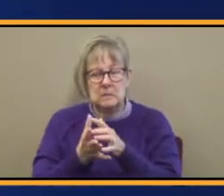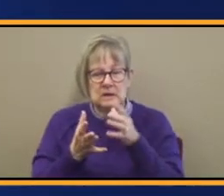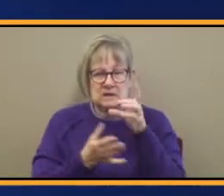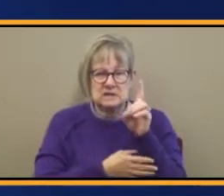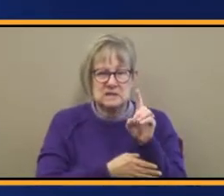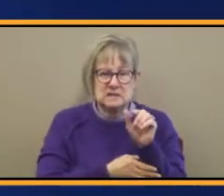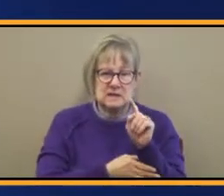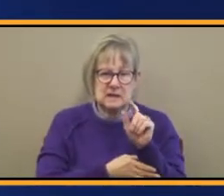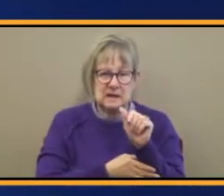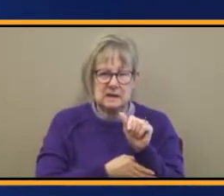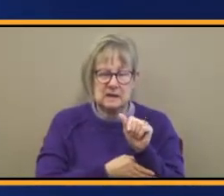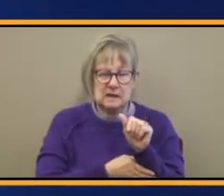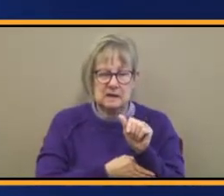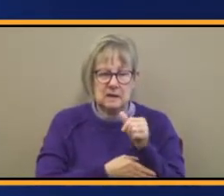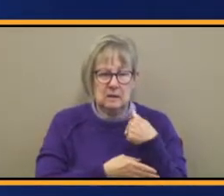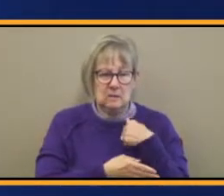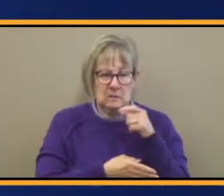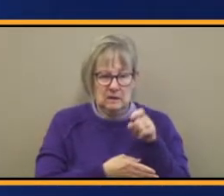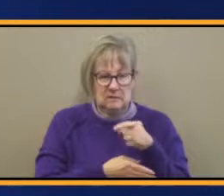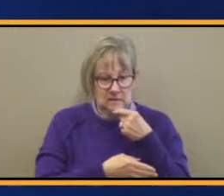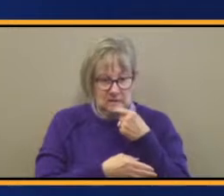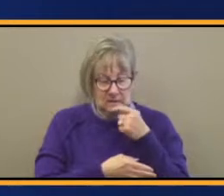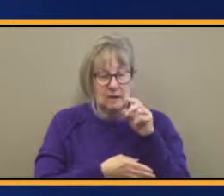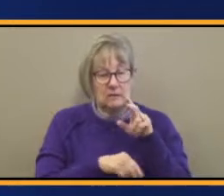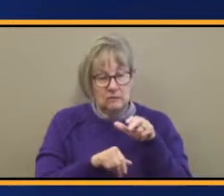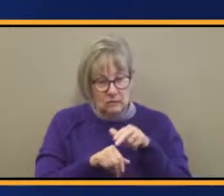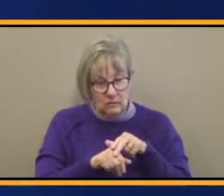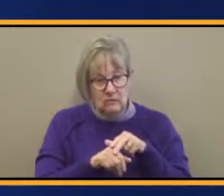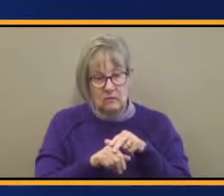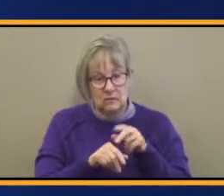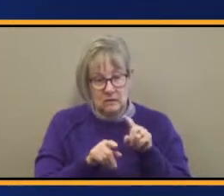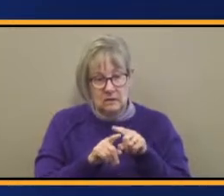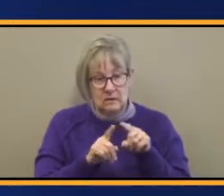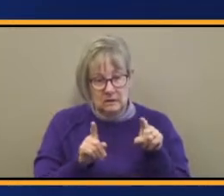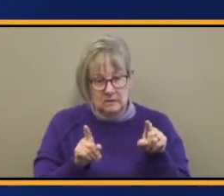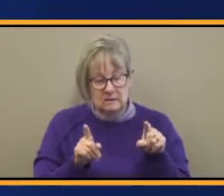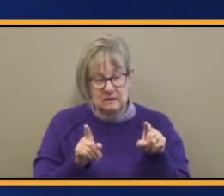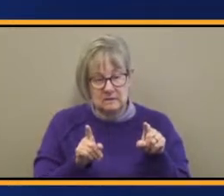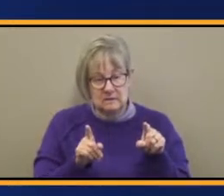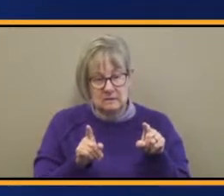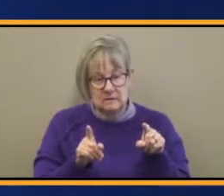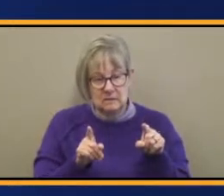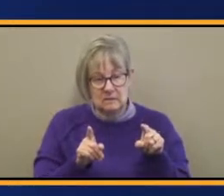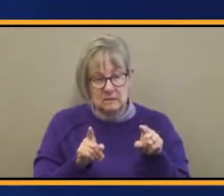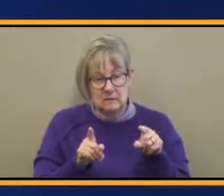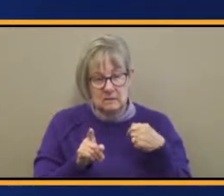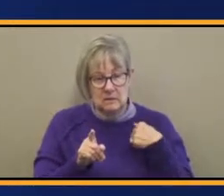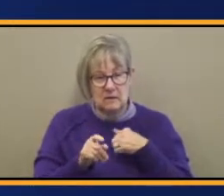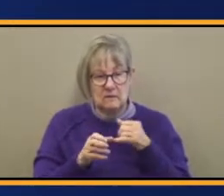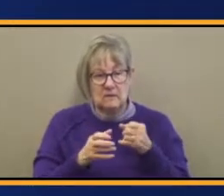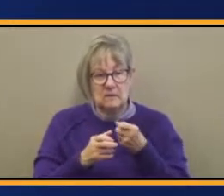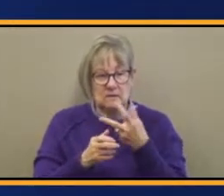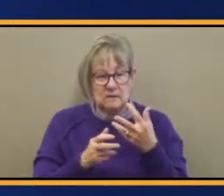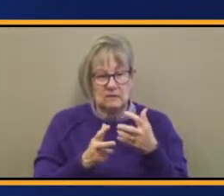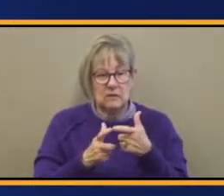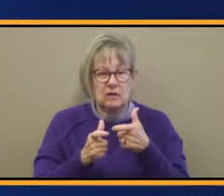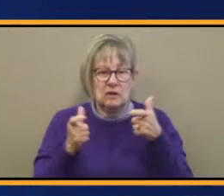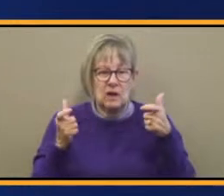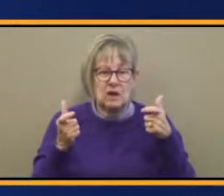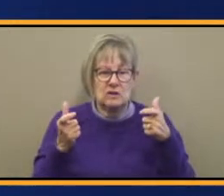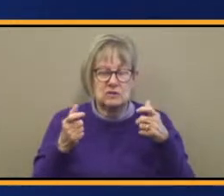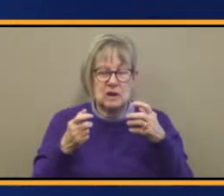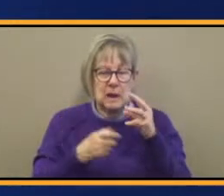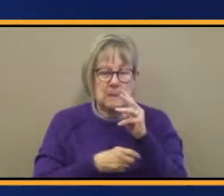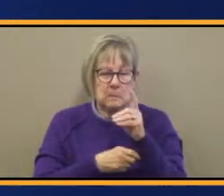have to say that of course, is a deployment. We're installing several large number of meters a day,